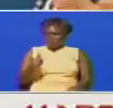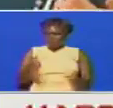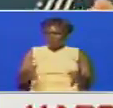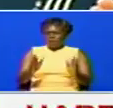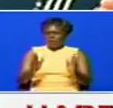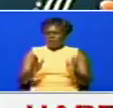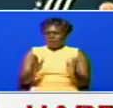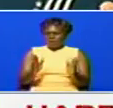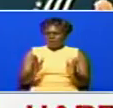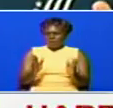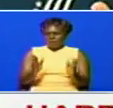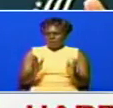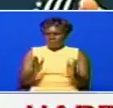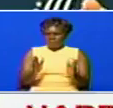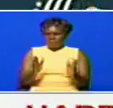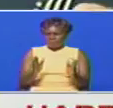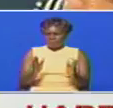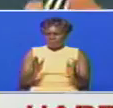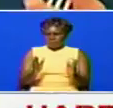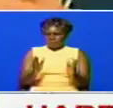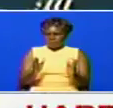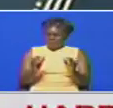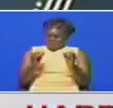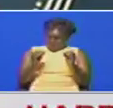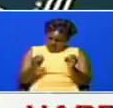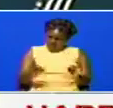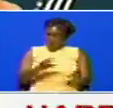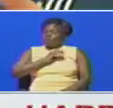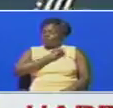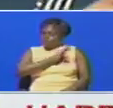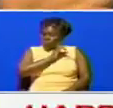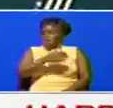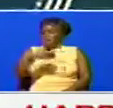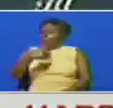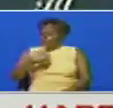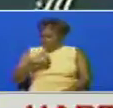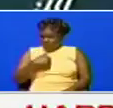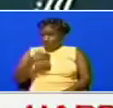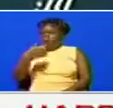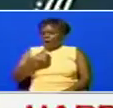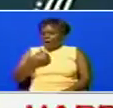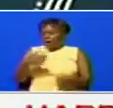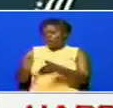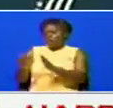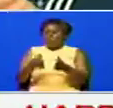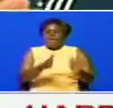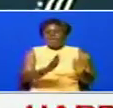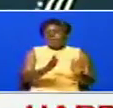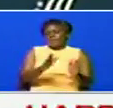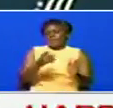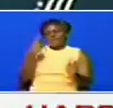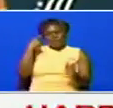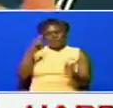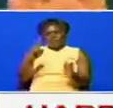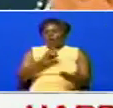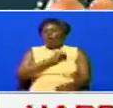That is not the way to proceed forward here. If there is a legitimate complaint, then there is a process, as I said very clearly, for the airing